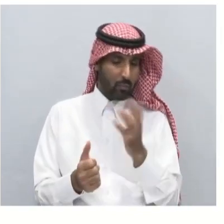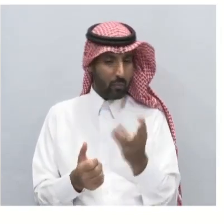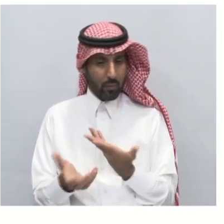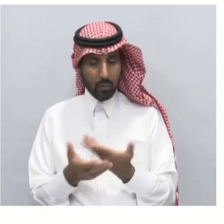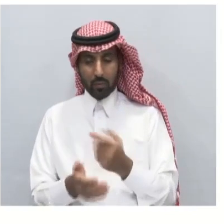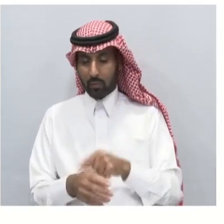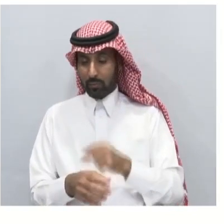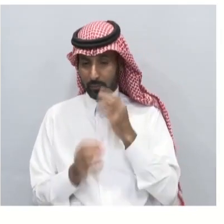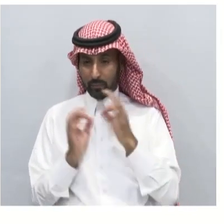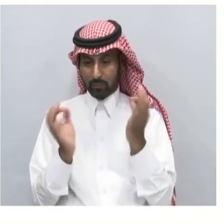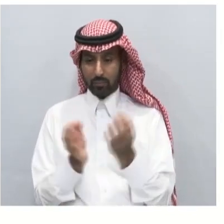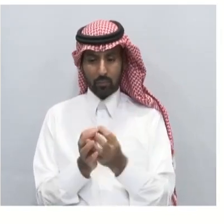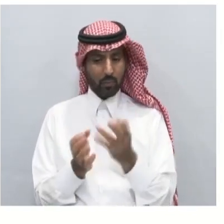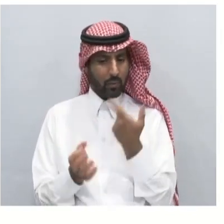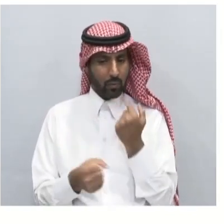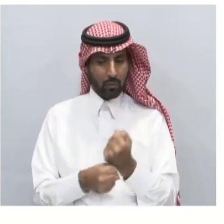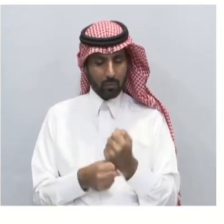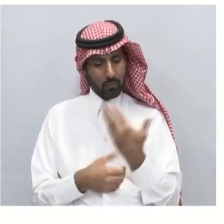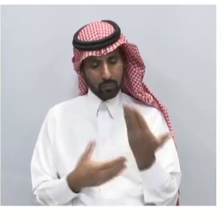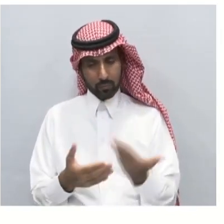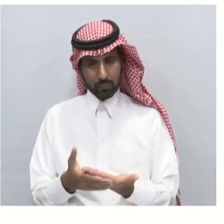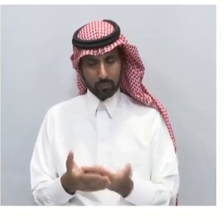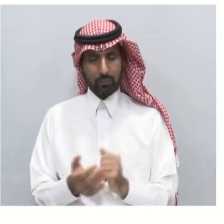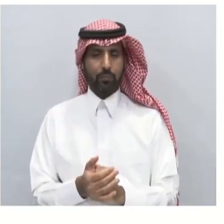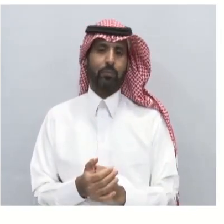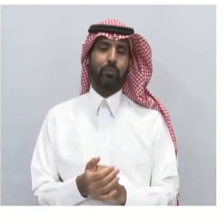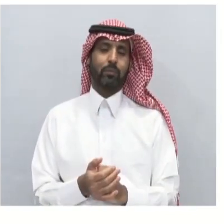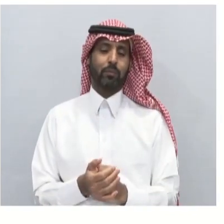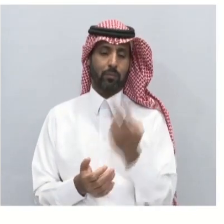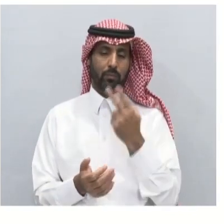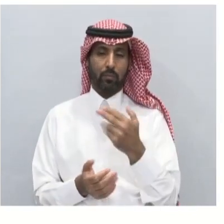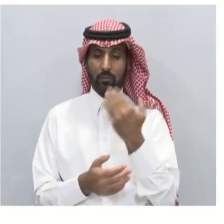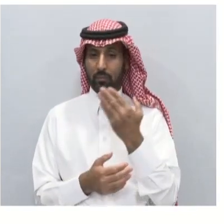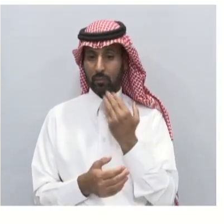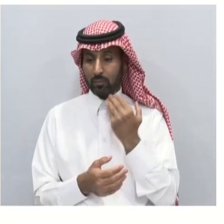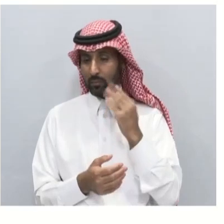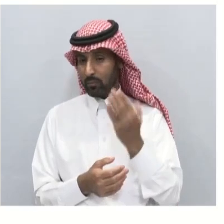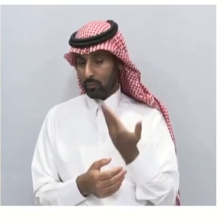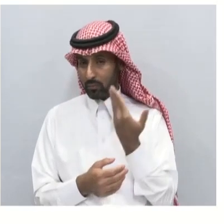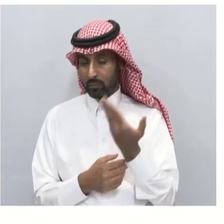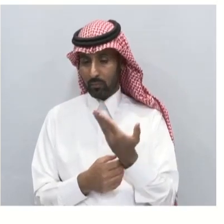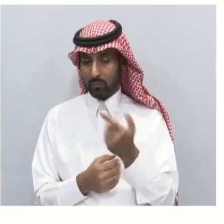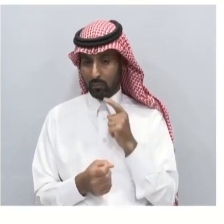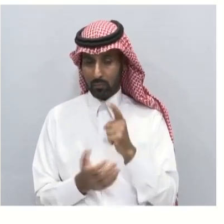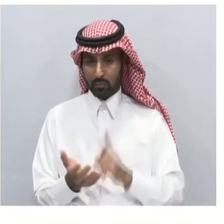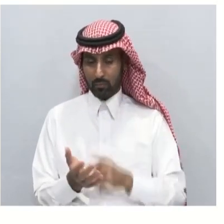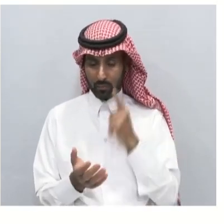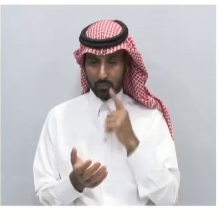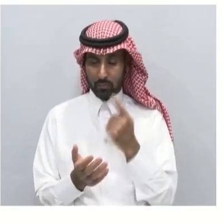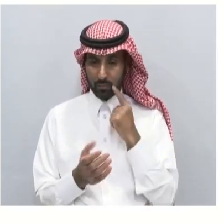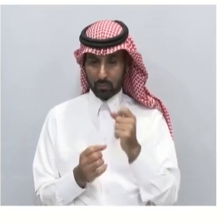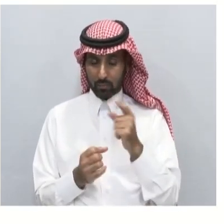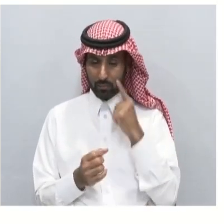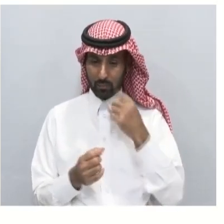we are different than them, okay? Now let's see the answers here. Be sure to bring